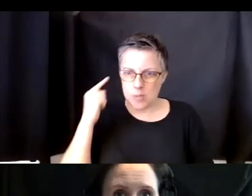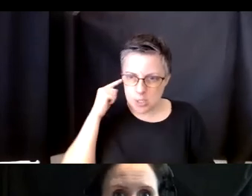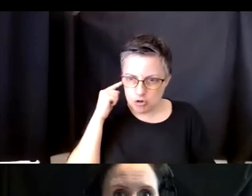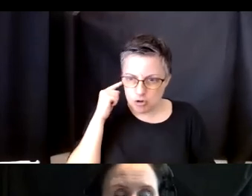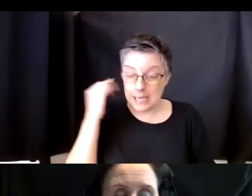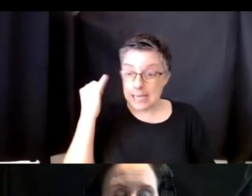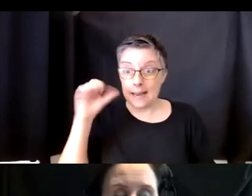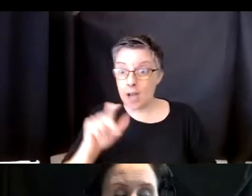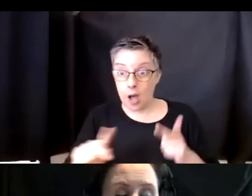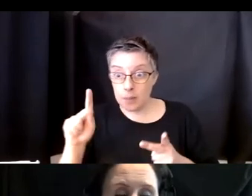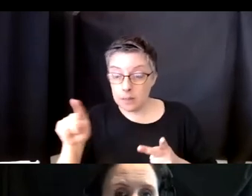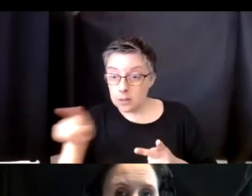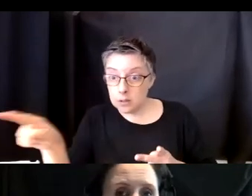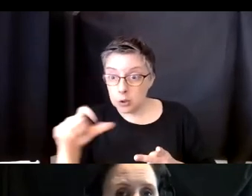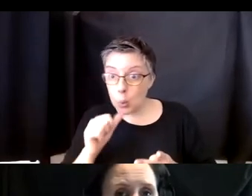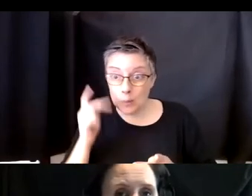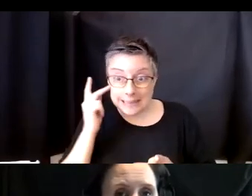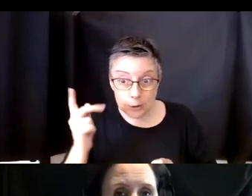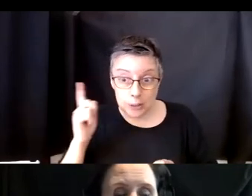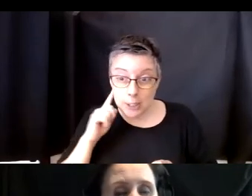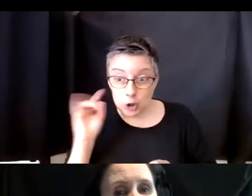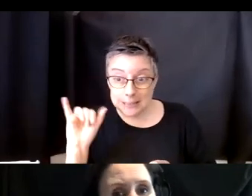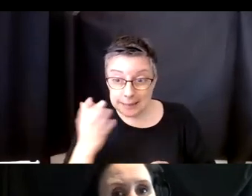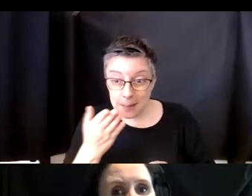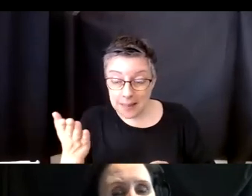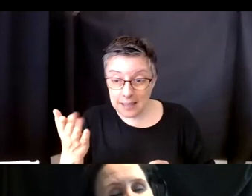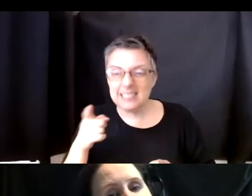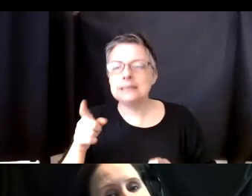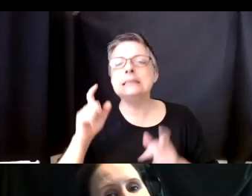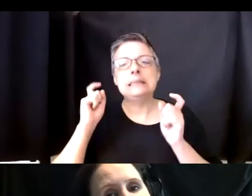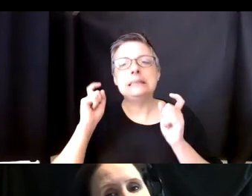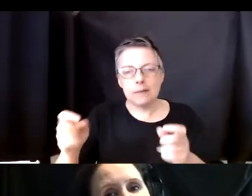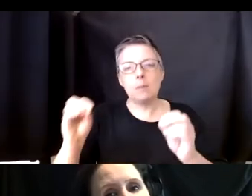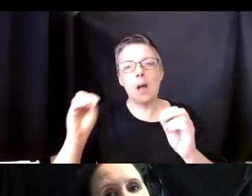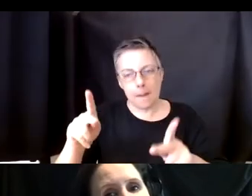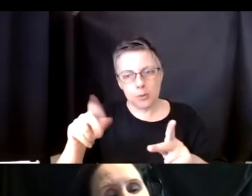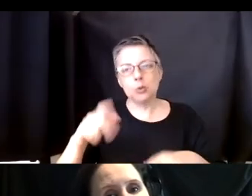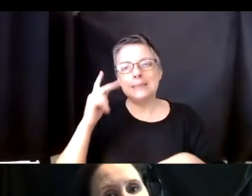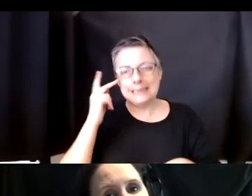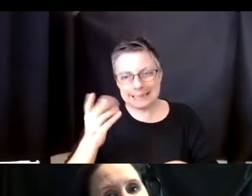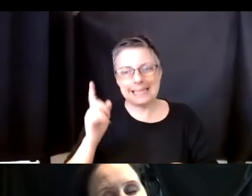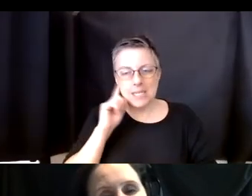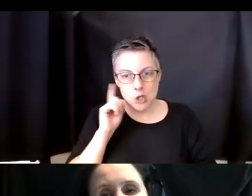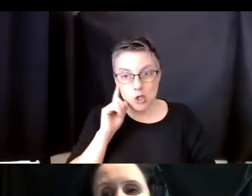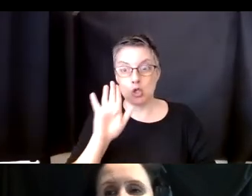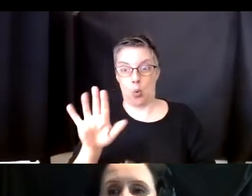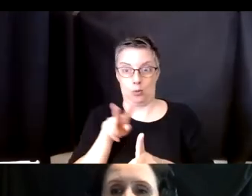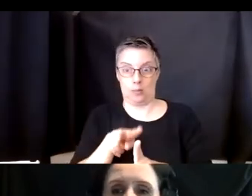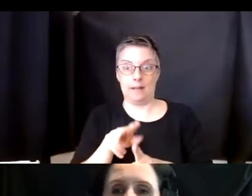others don't see or hear the same things you do, give them an opportunity to see and hear your